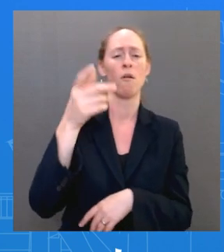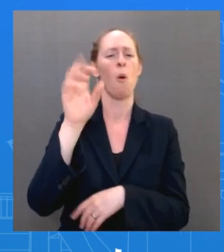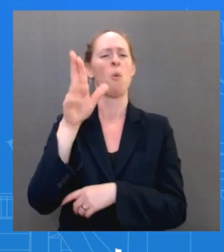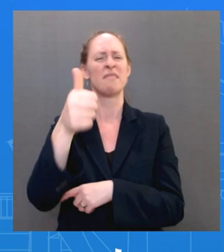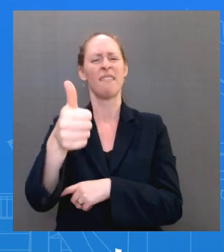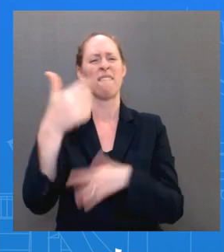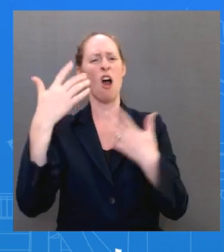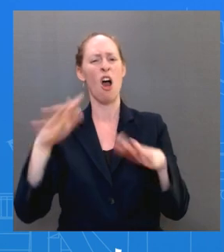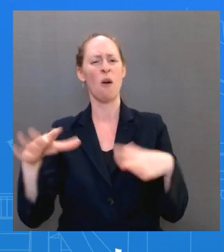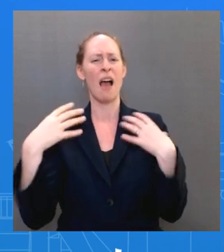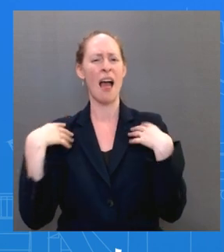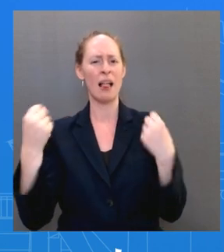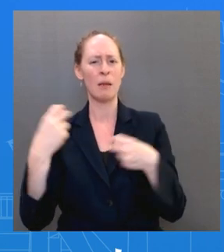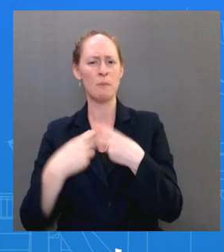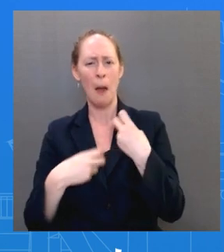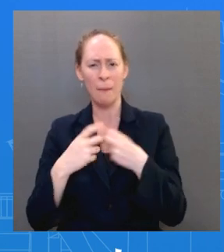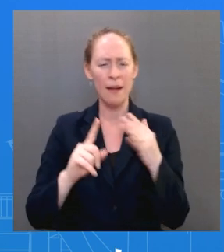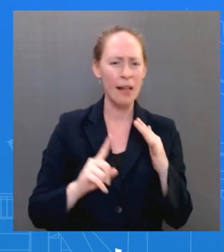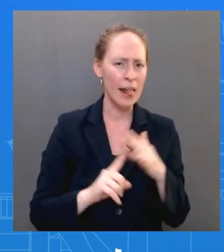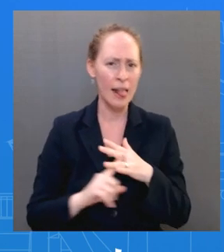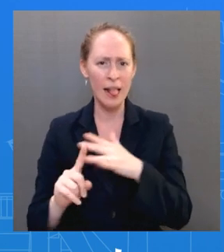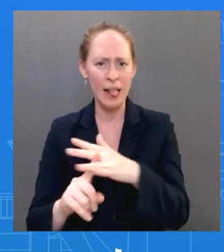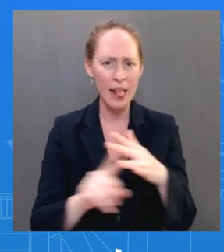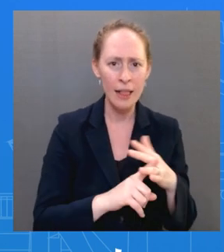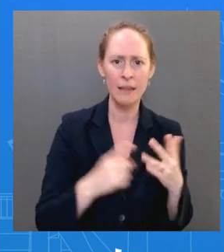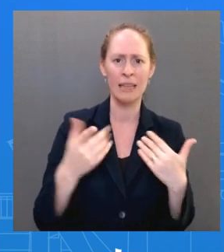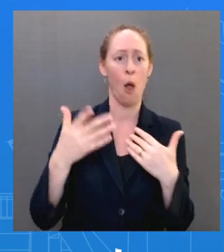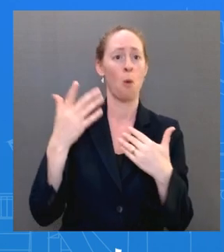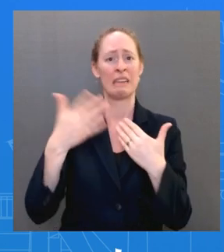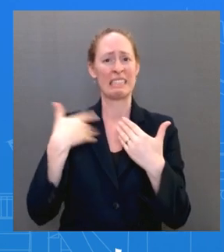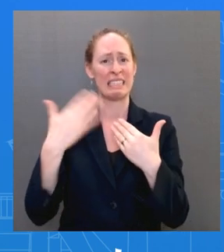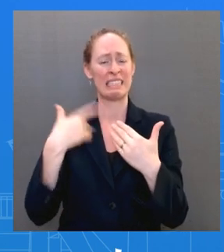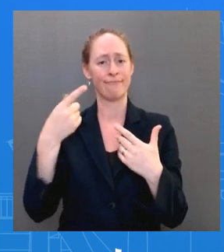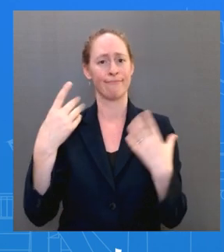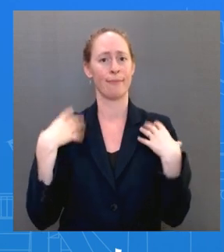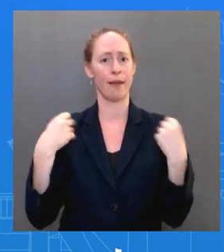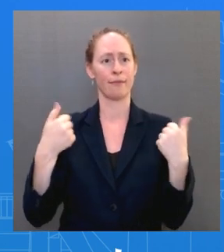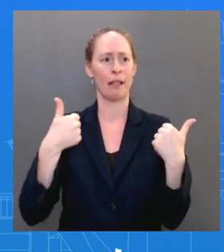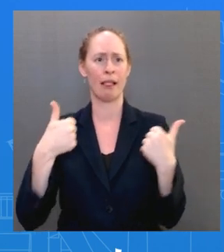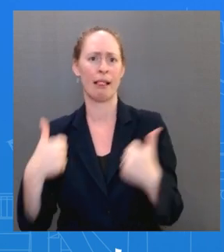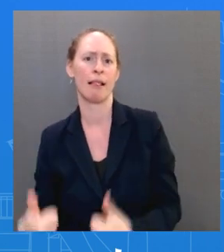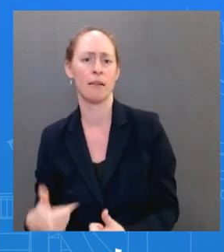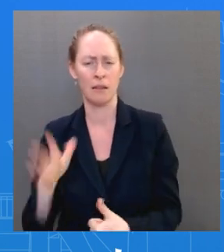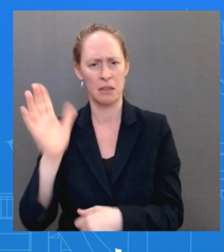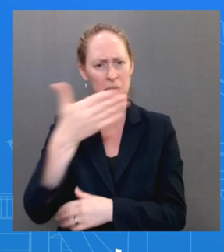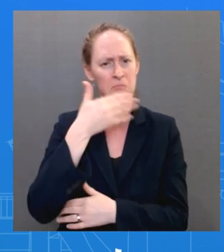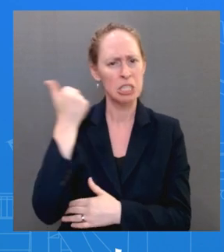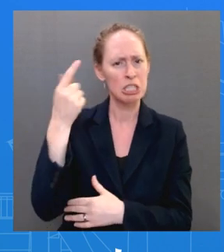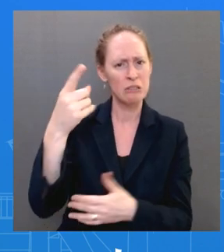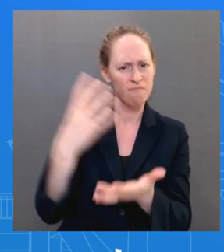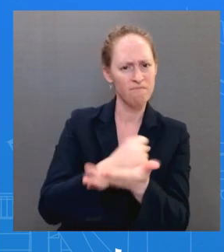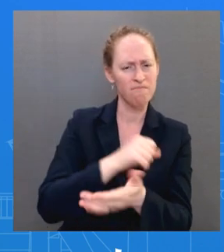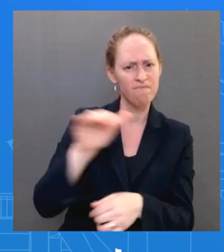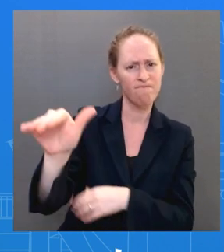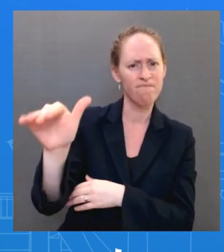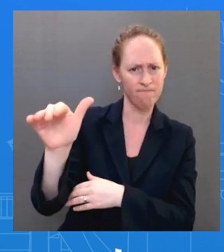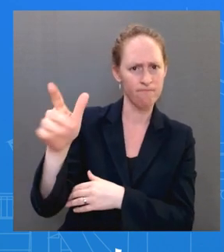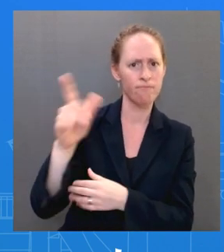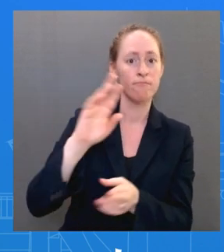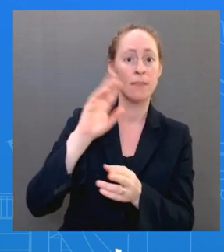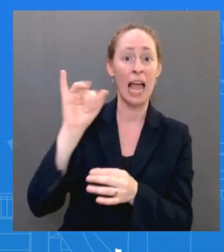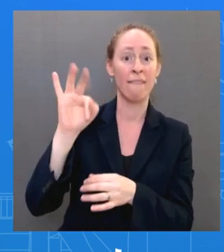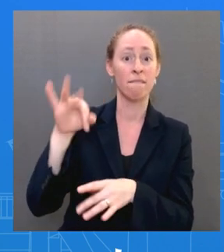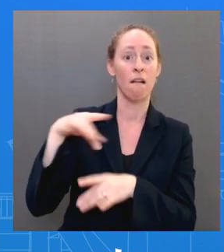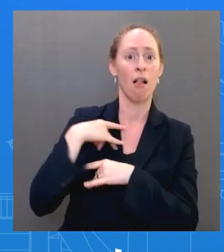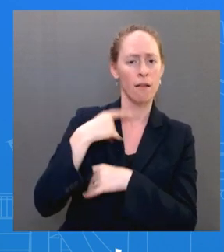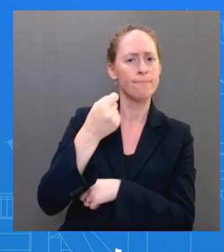if you don't have a regular doctor, you can go to COVID.gov and find a test to treat site near you. I also want to share some data about the progress we are making both